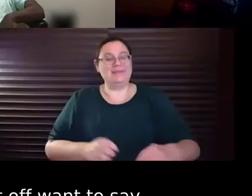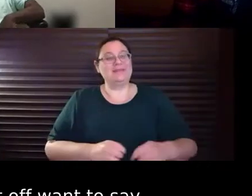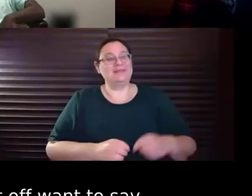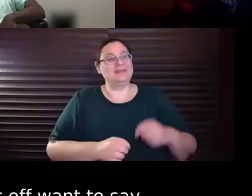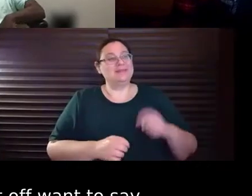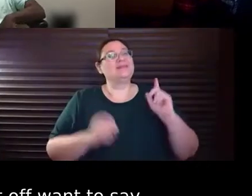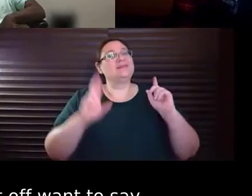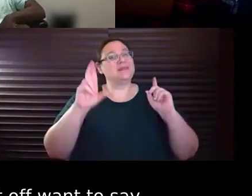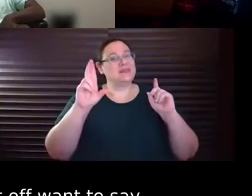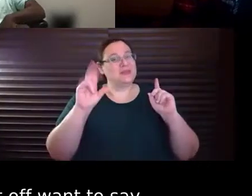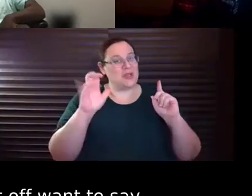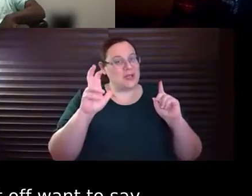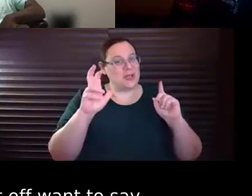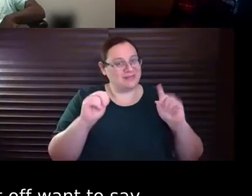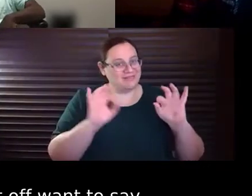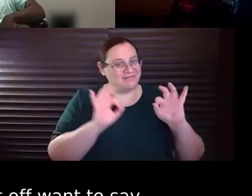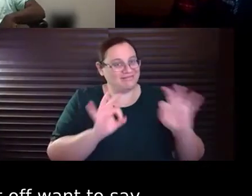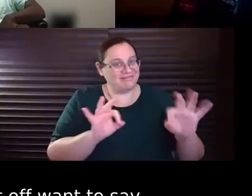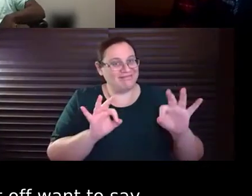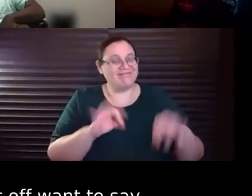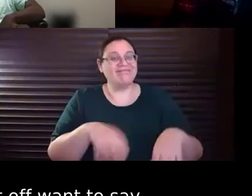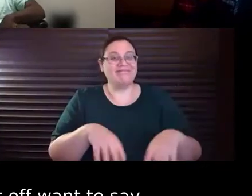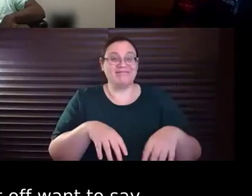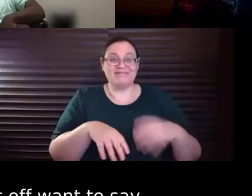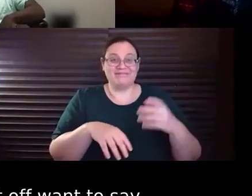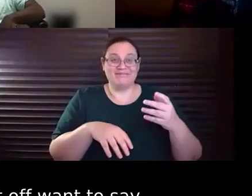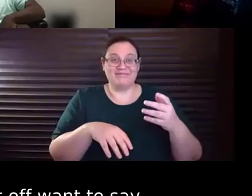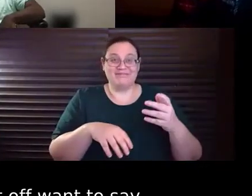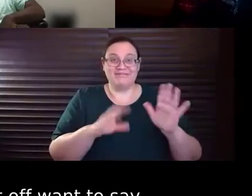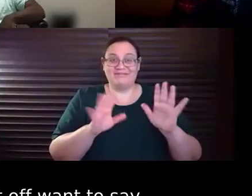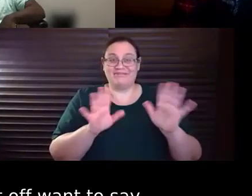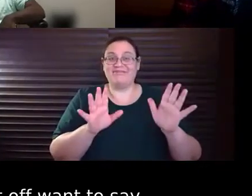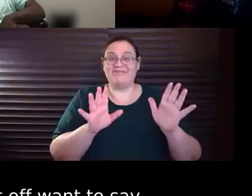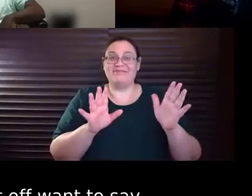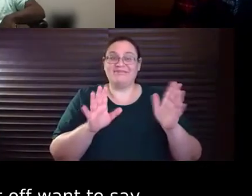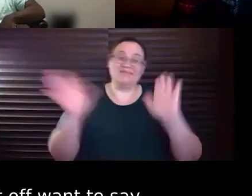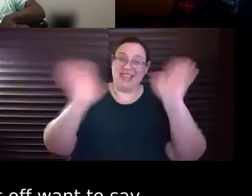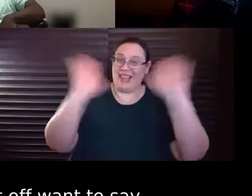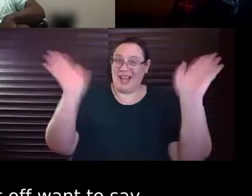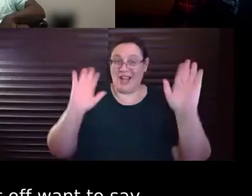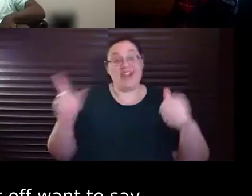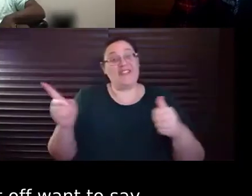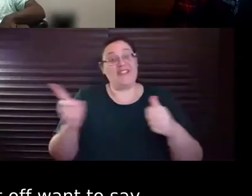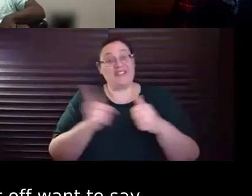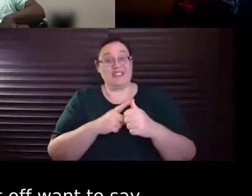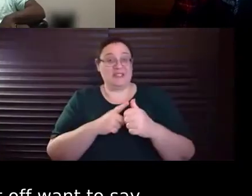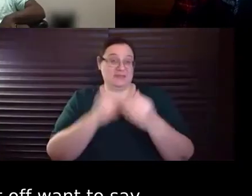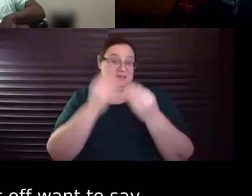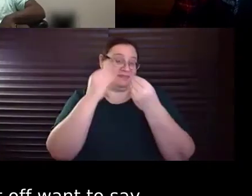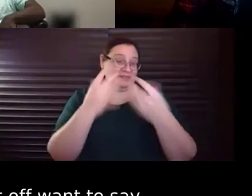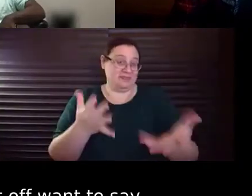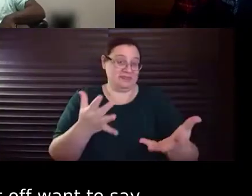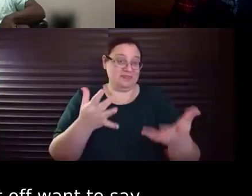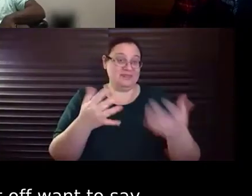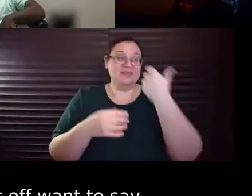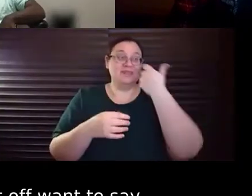and are you gonna, okay. Well, hi, first off, I just want to say,